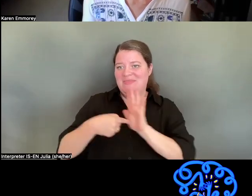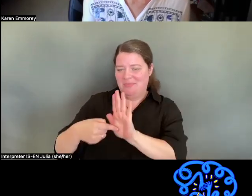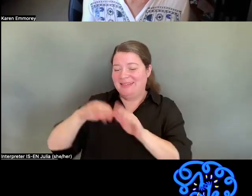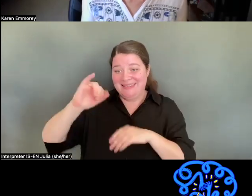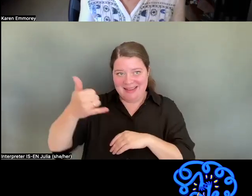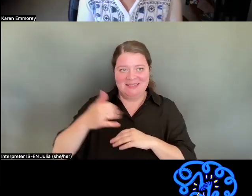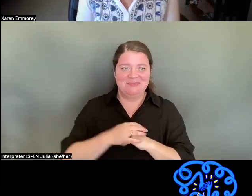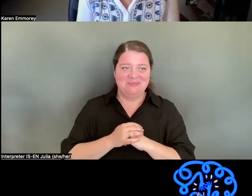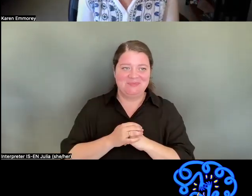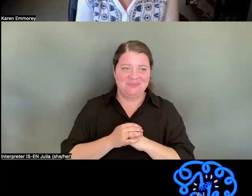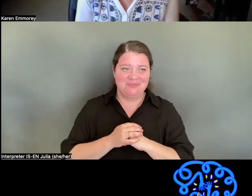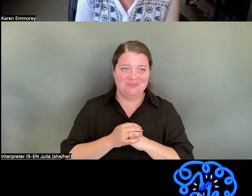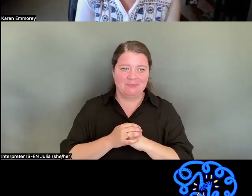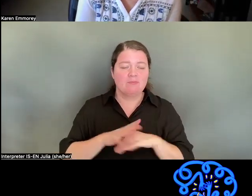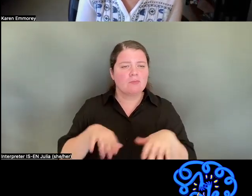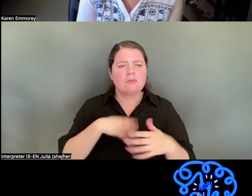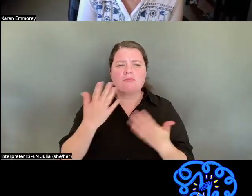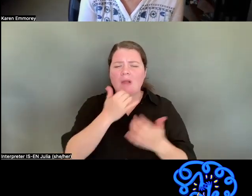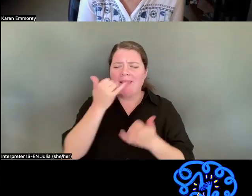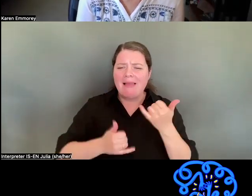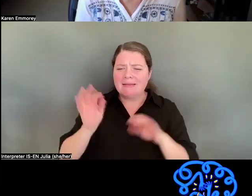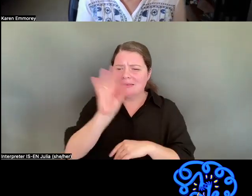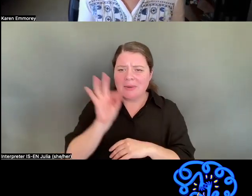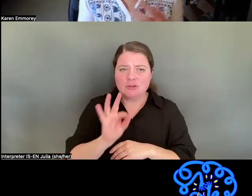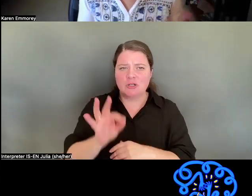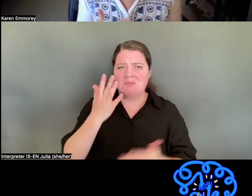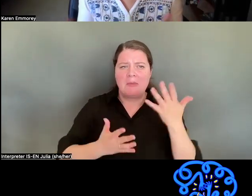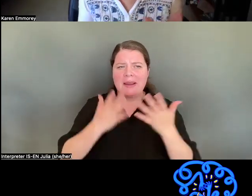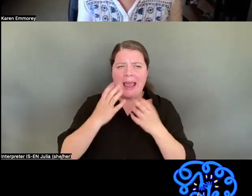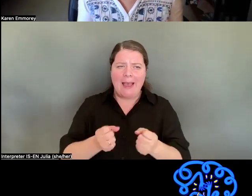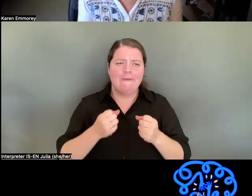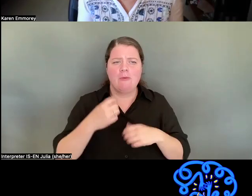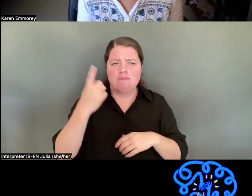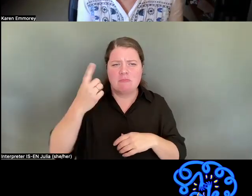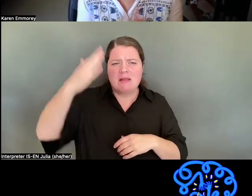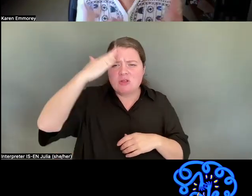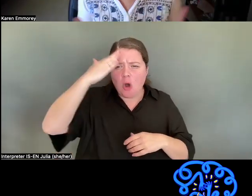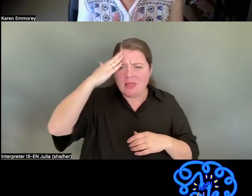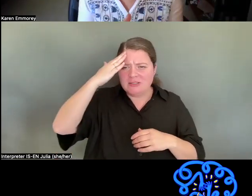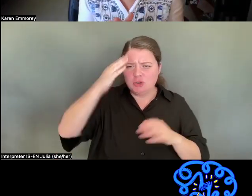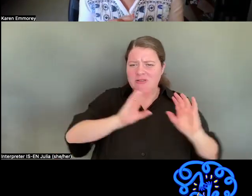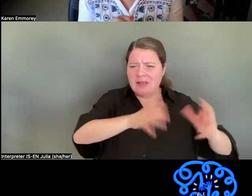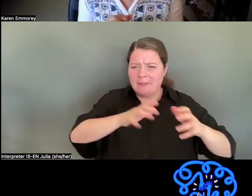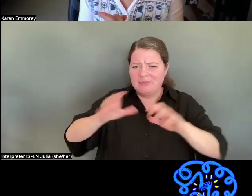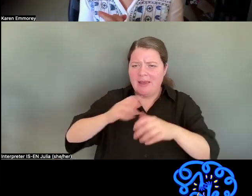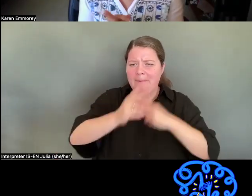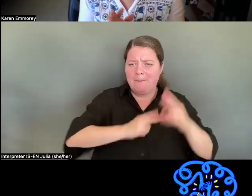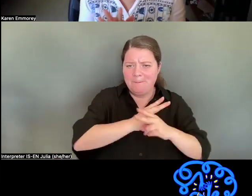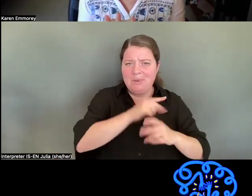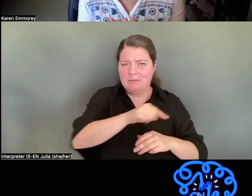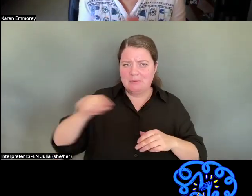So then our last question was whether a certain knowledge type, so like visual, tactile, functional, this was coded in the McRae